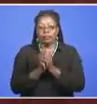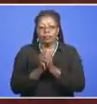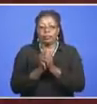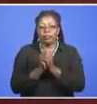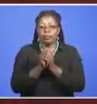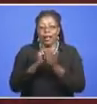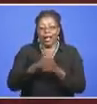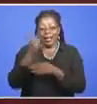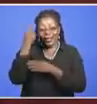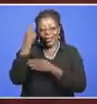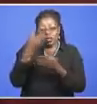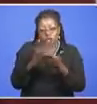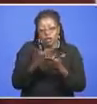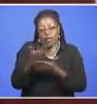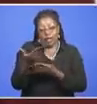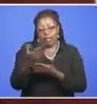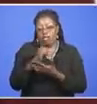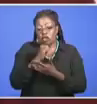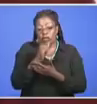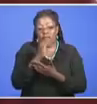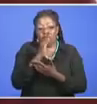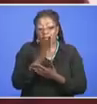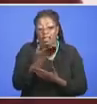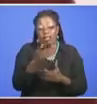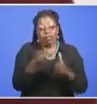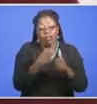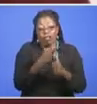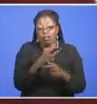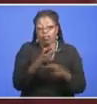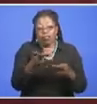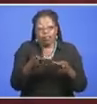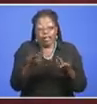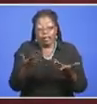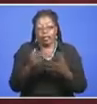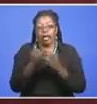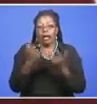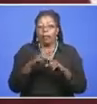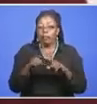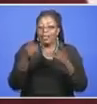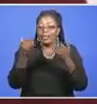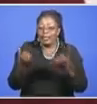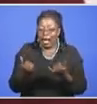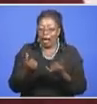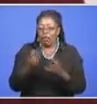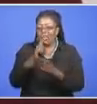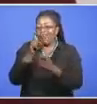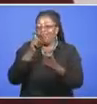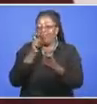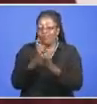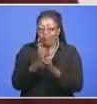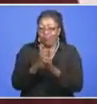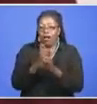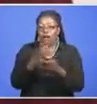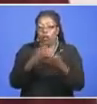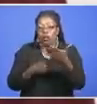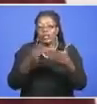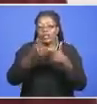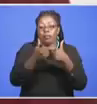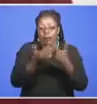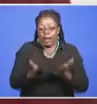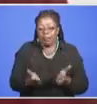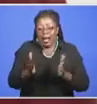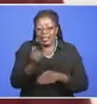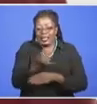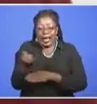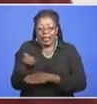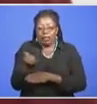know. I don't think it should be in the first place, really, truly. But now we got to be specifying what is the bread basket item, because a